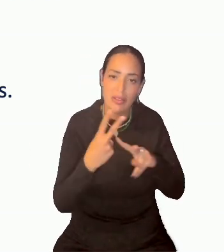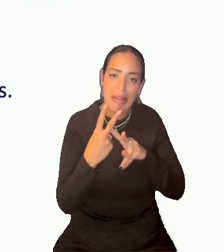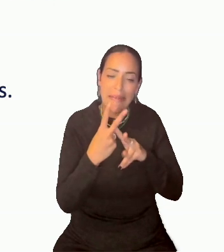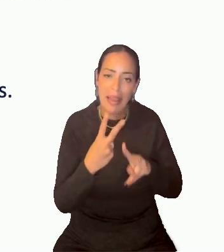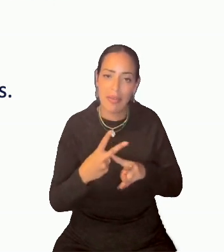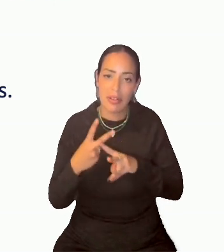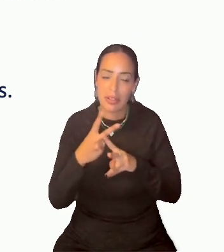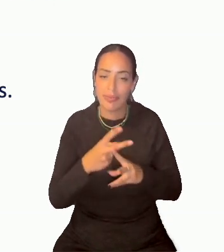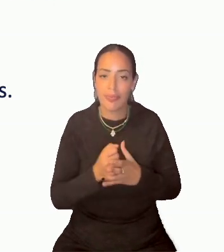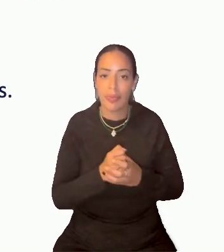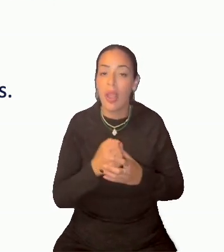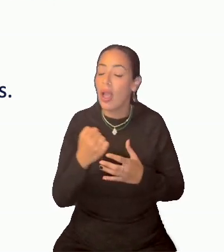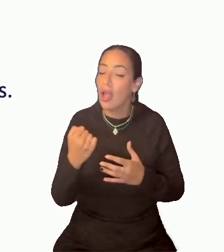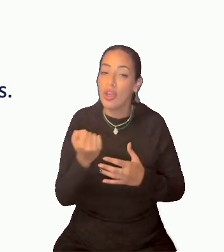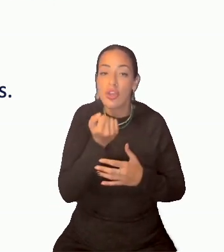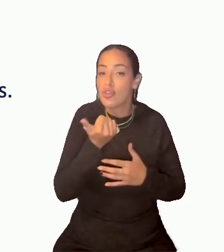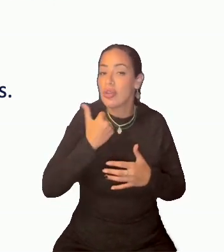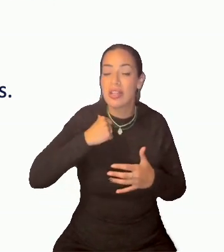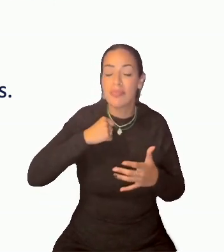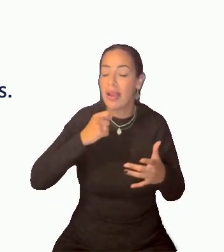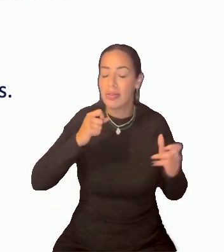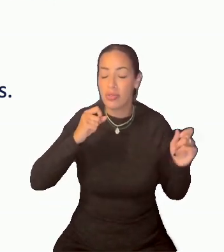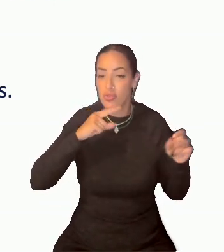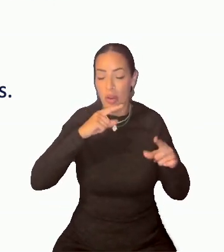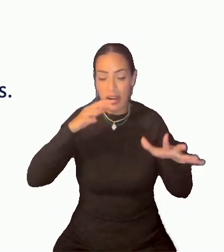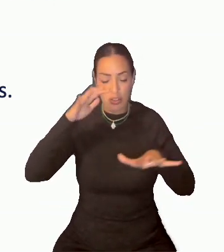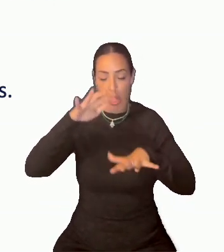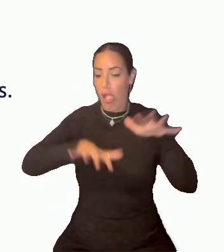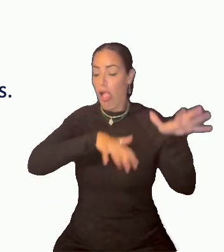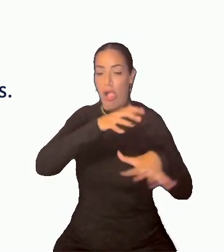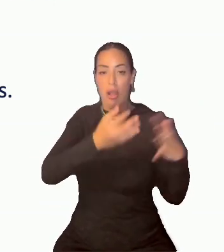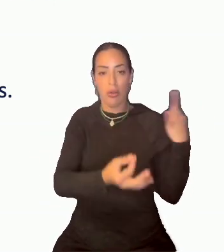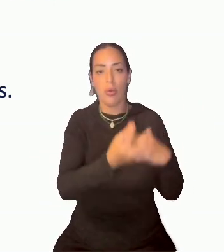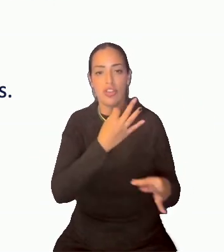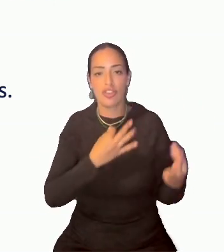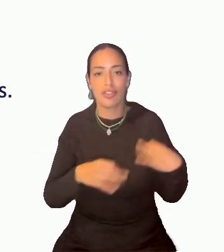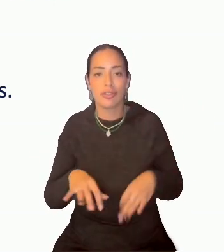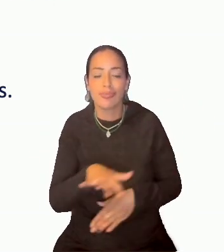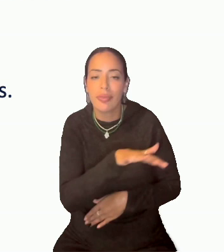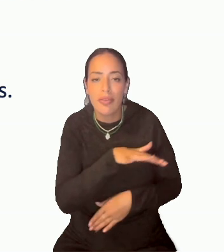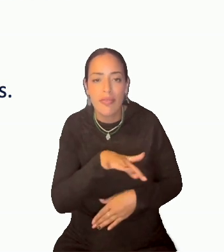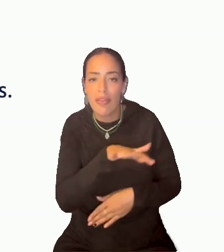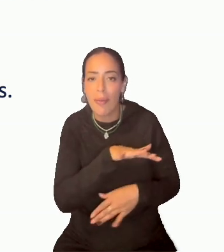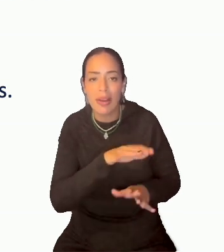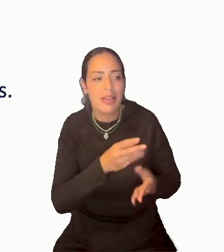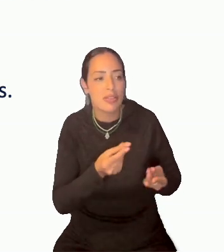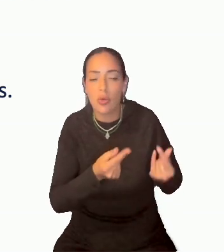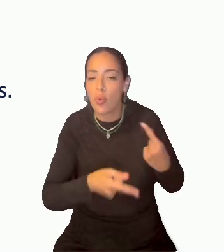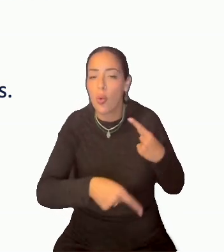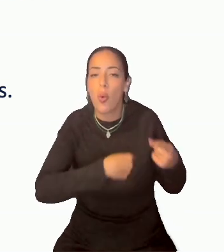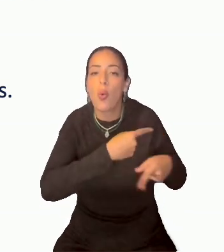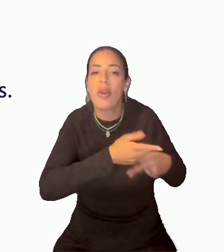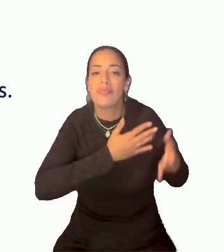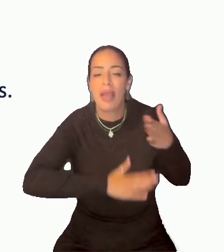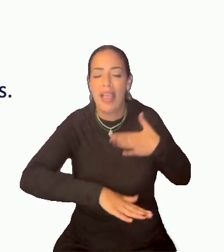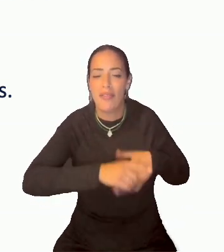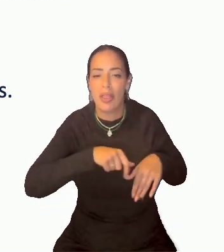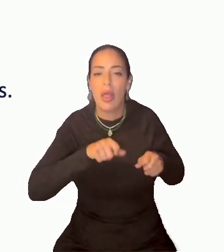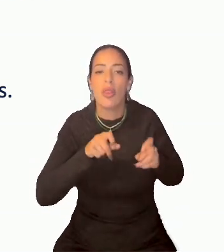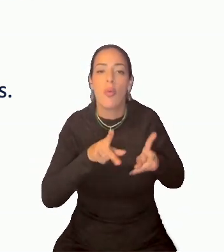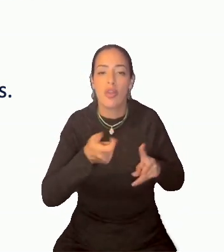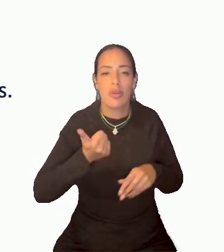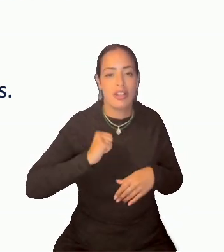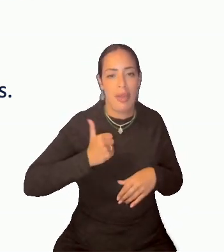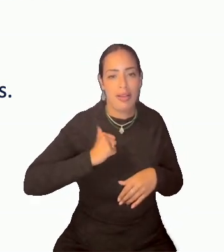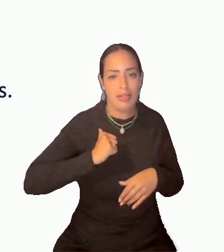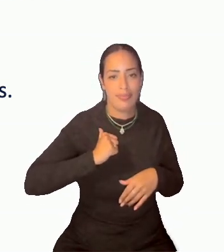Finally, you should expect irrational and random questions. Families may not always behave or respond as you would anticipate, and so it's important to